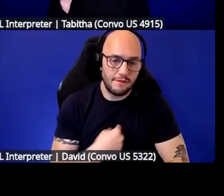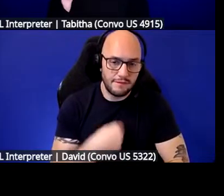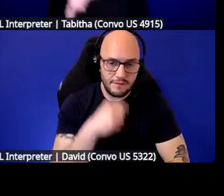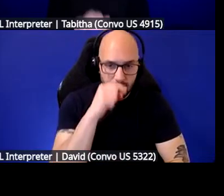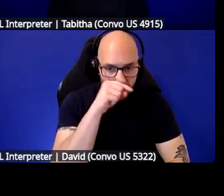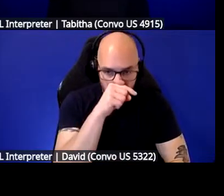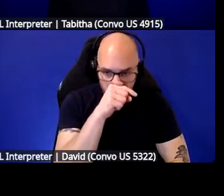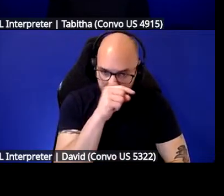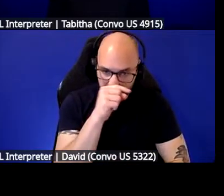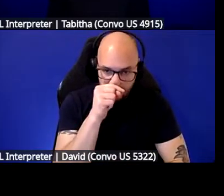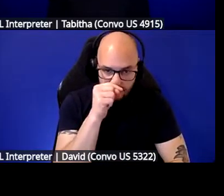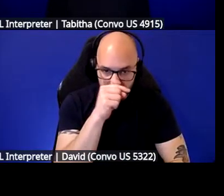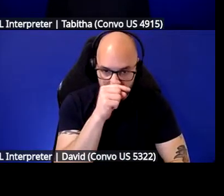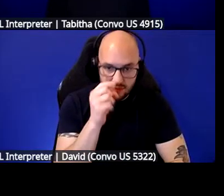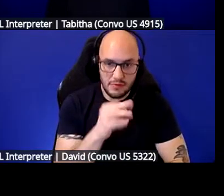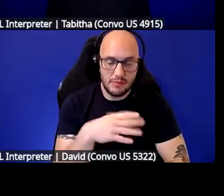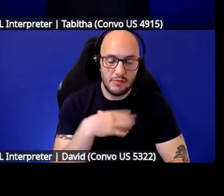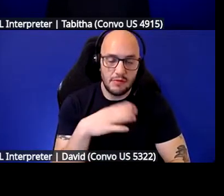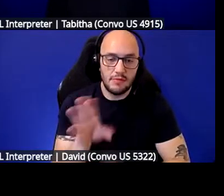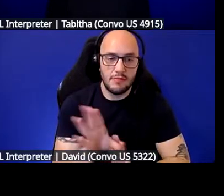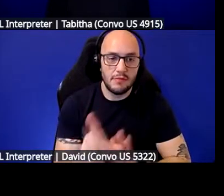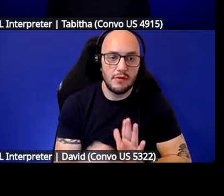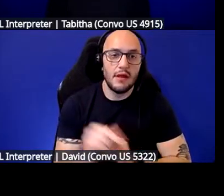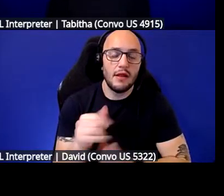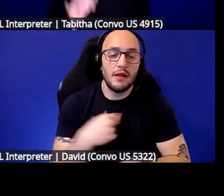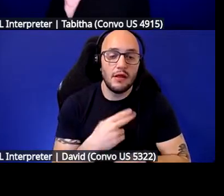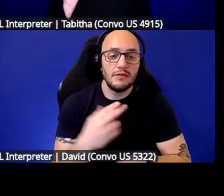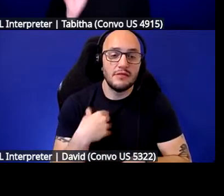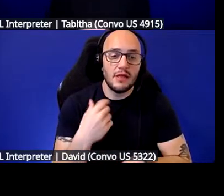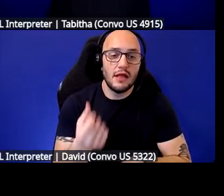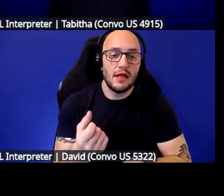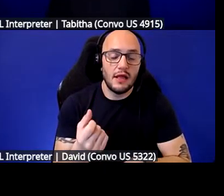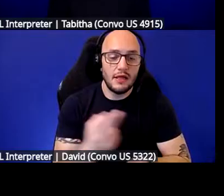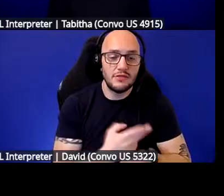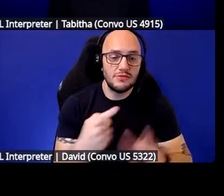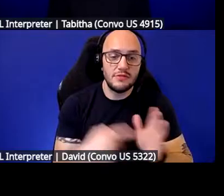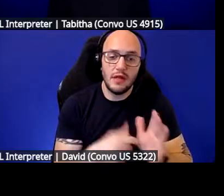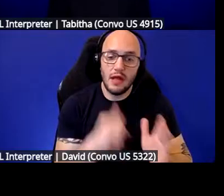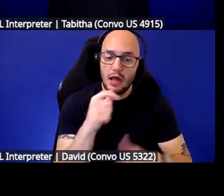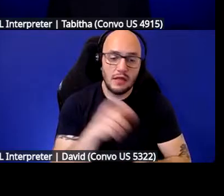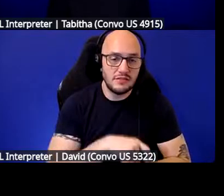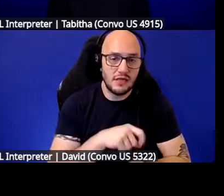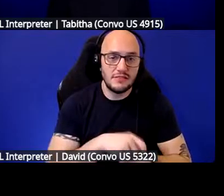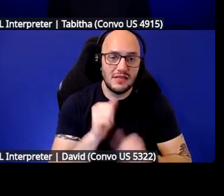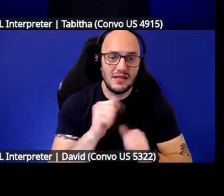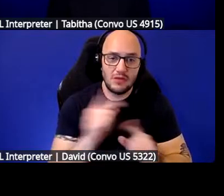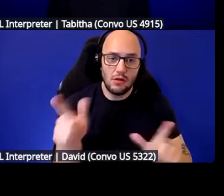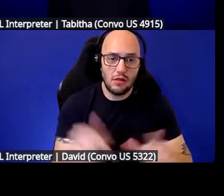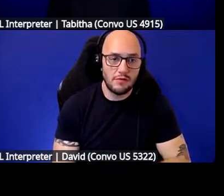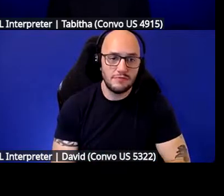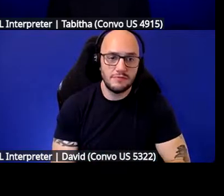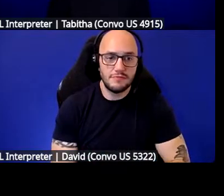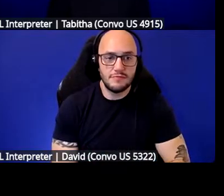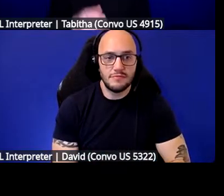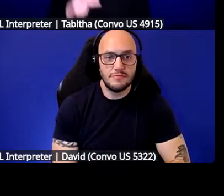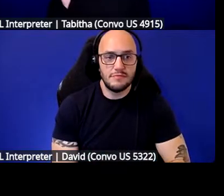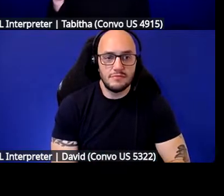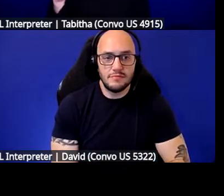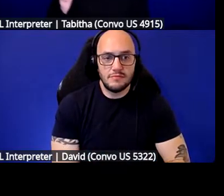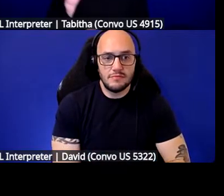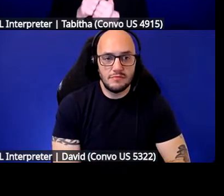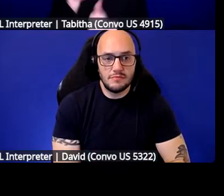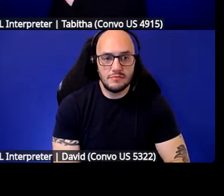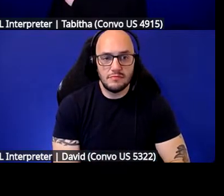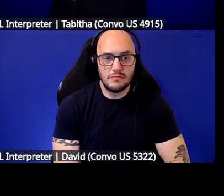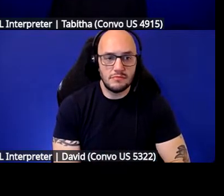background. As long as I take Oh, this, I don't get bit hardly at all. I walk around with green mosquito dots all